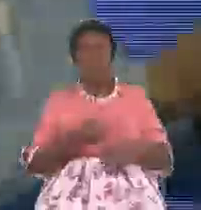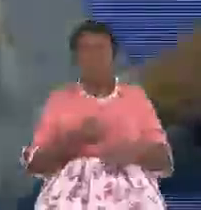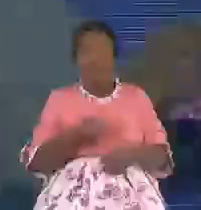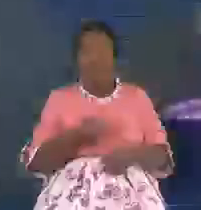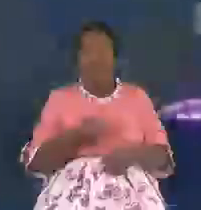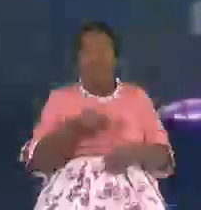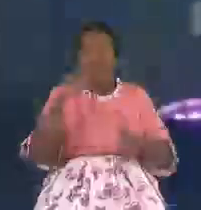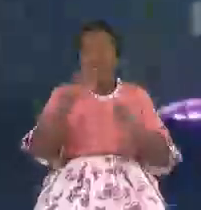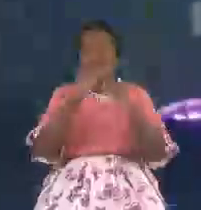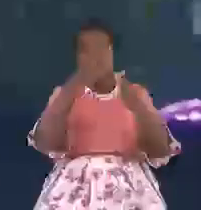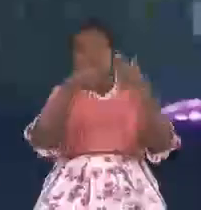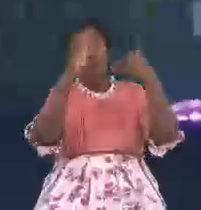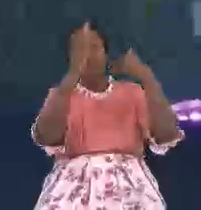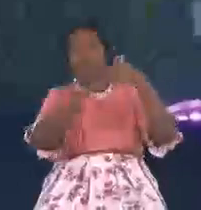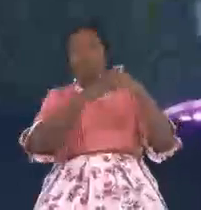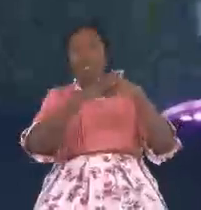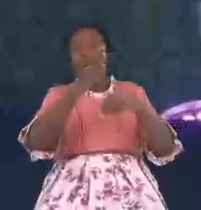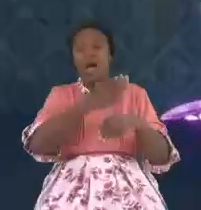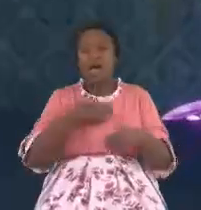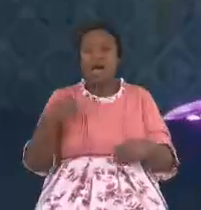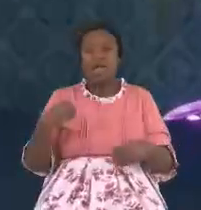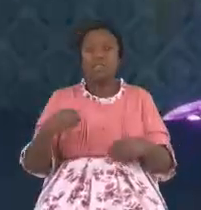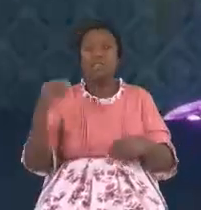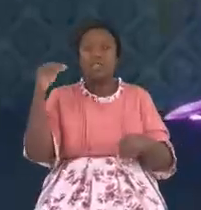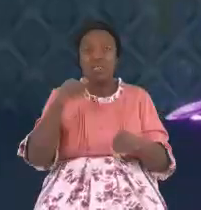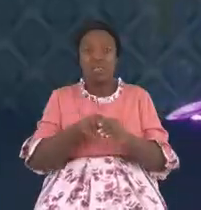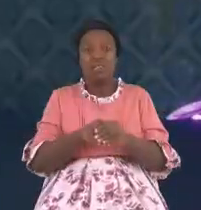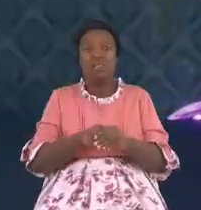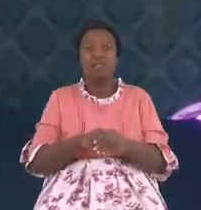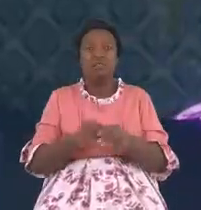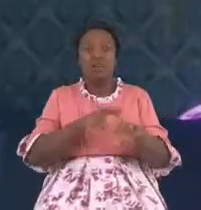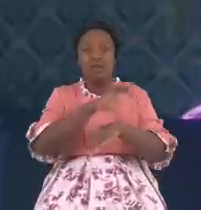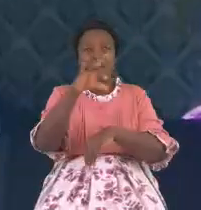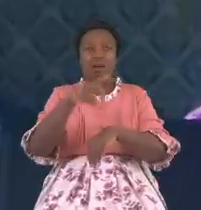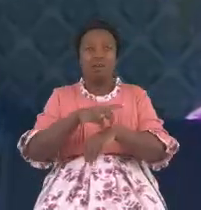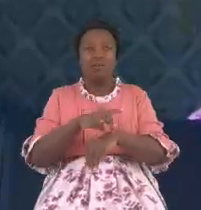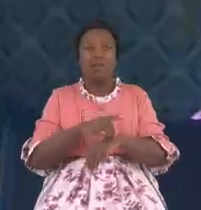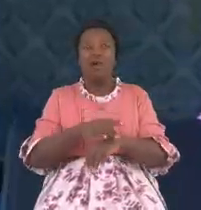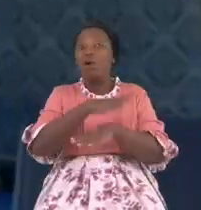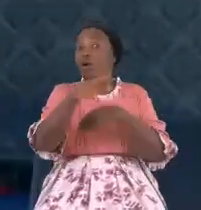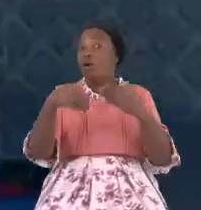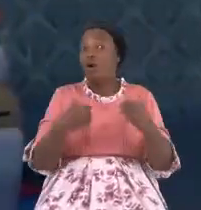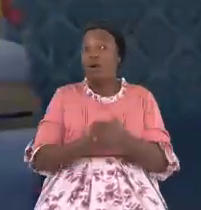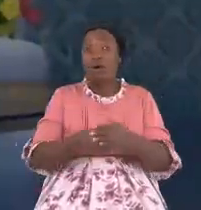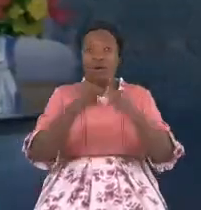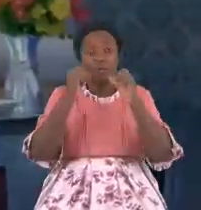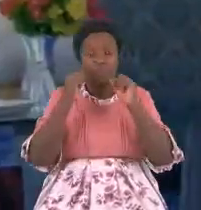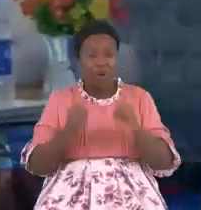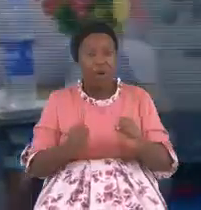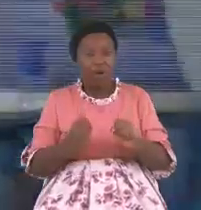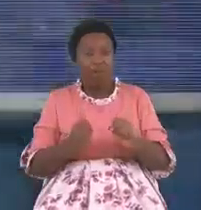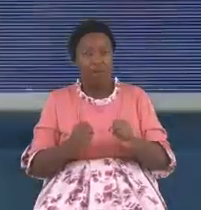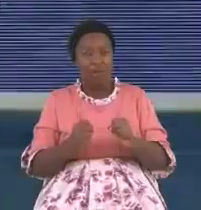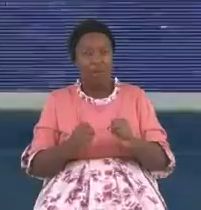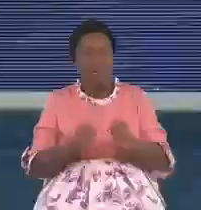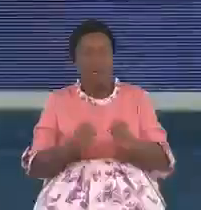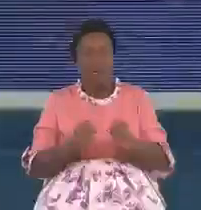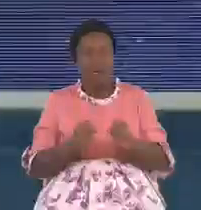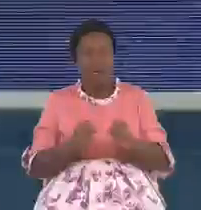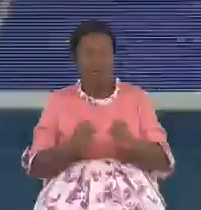heaven and in earth all power recites in